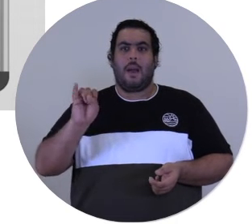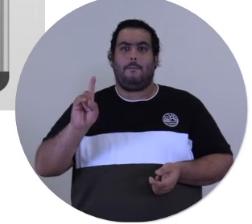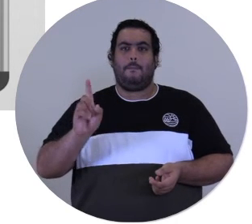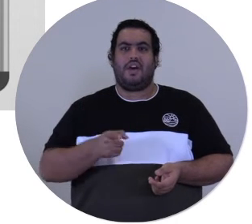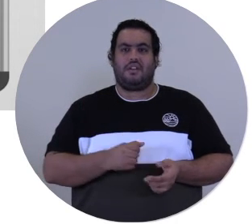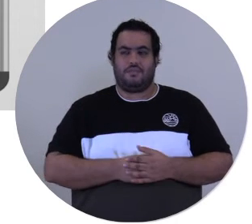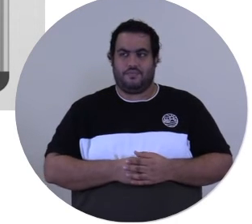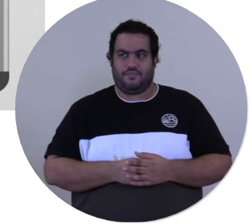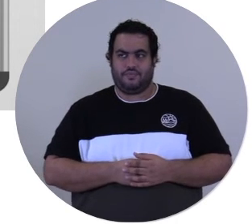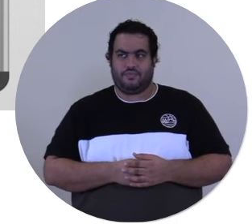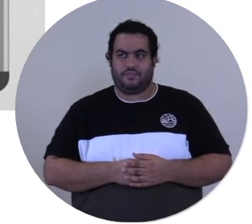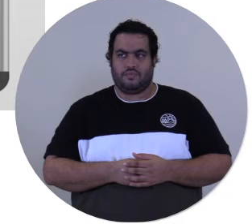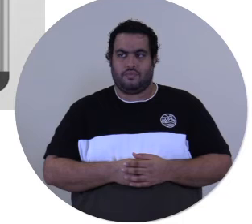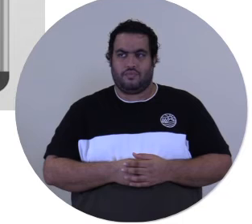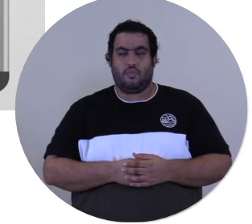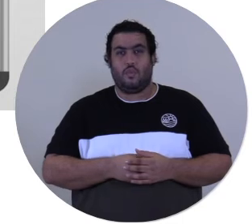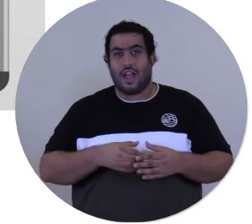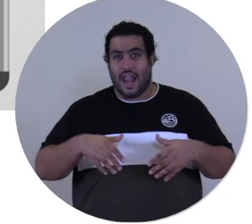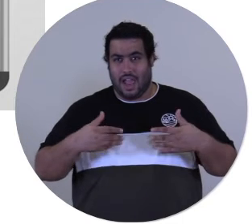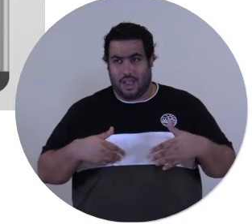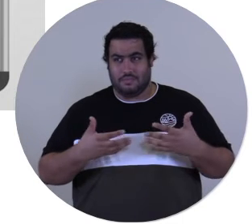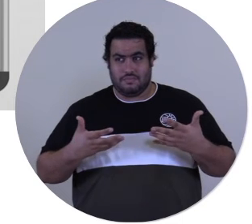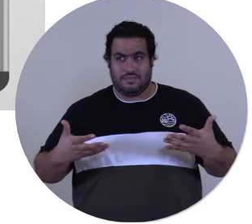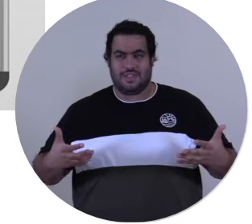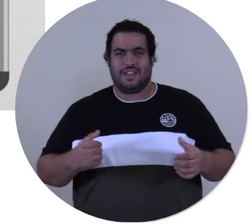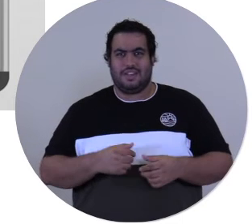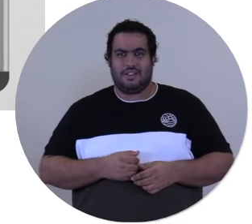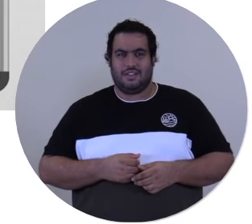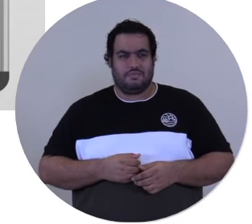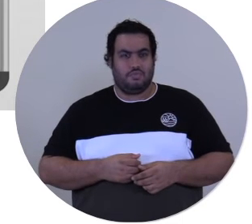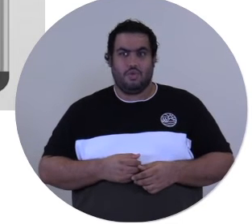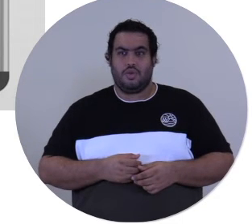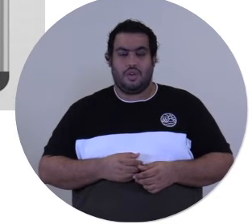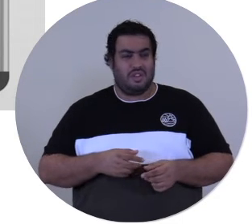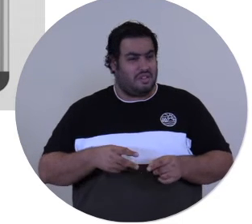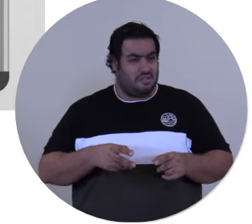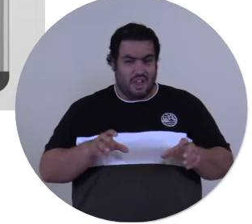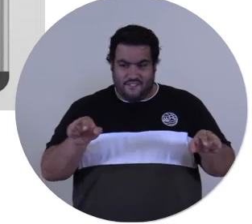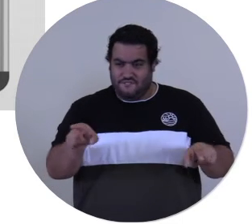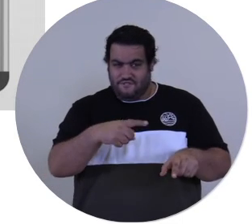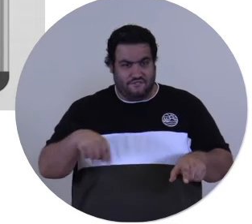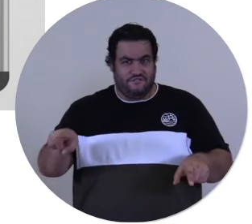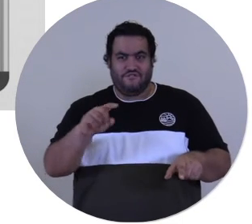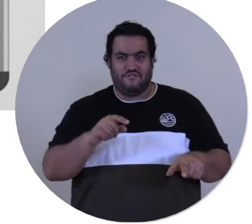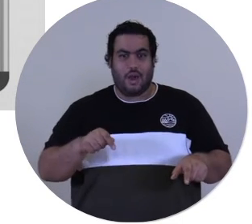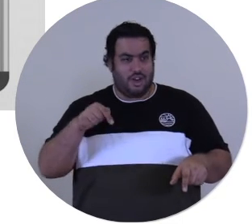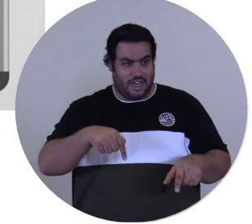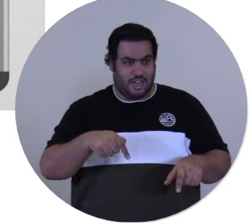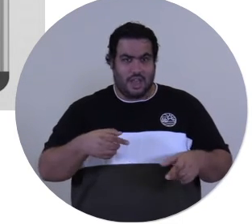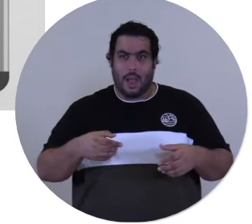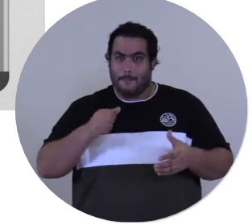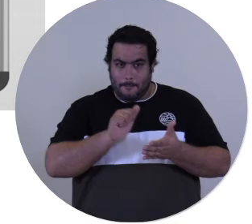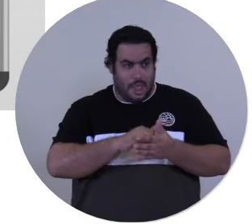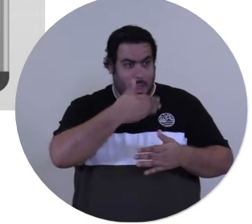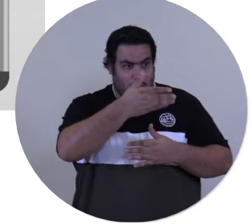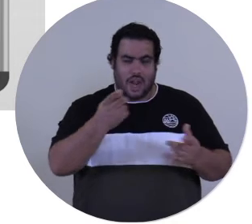characteristics. They require simple objects. Any available object you can use to